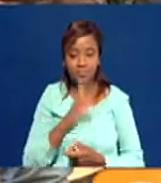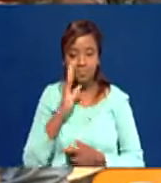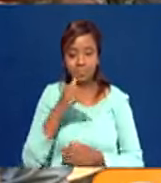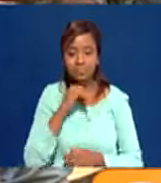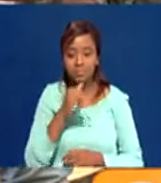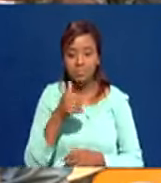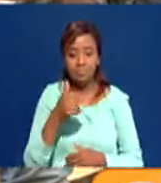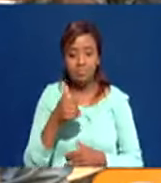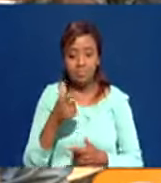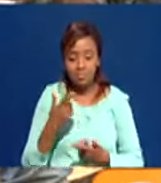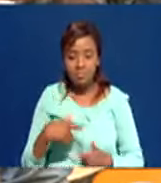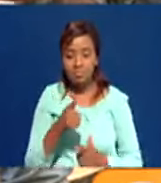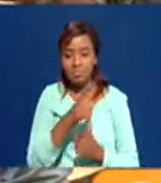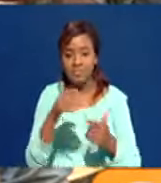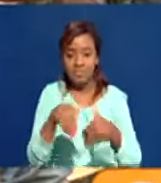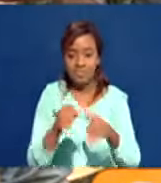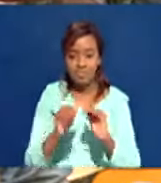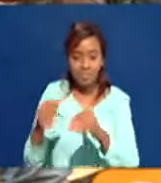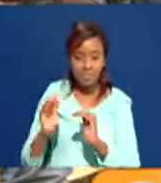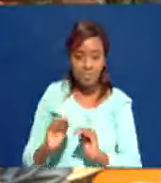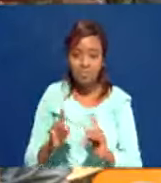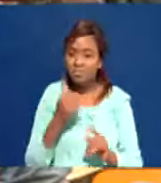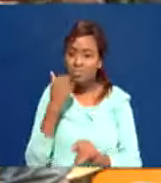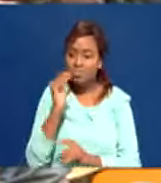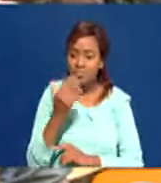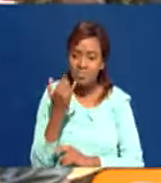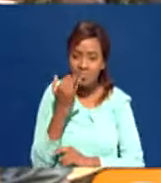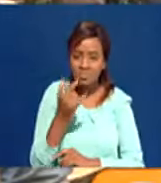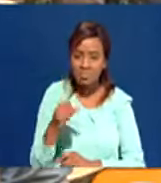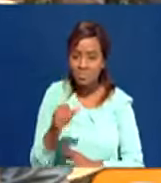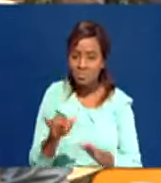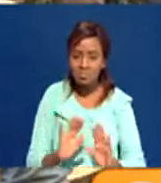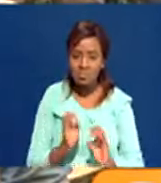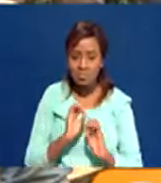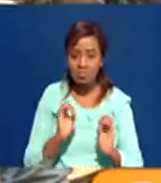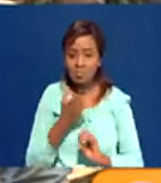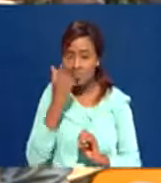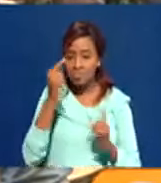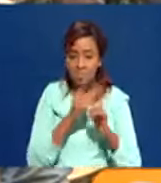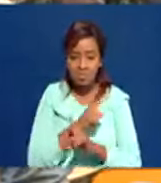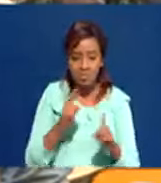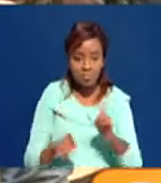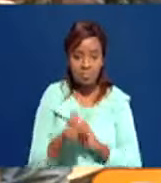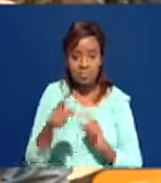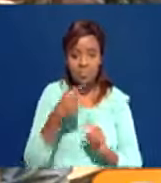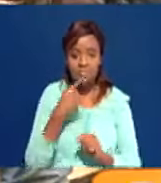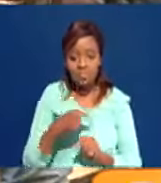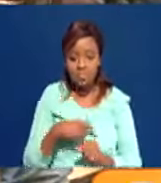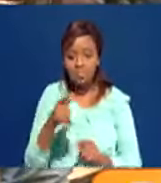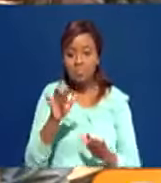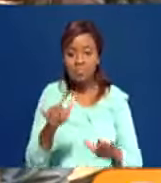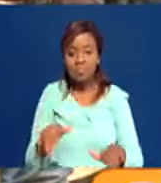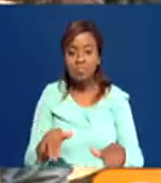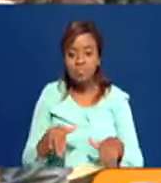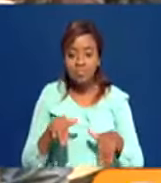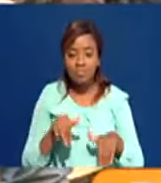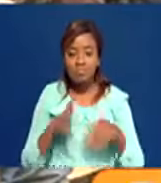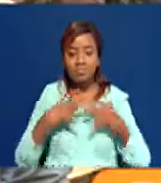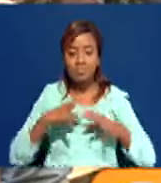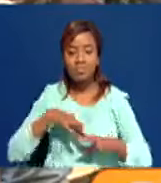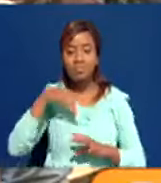mwili. Tukasema, tukauliza ni kwa nini kwa maana hayo yote mambo mkiongoja watu yetu